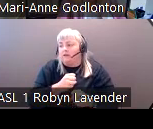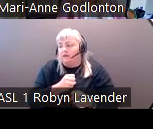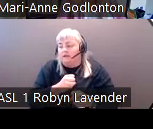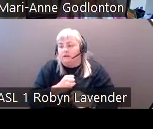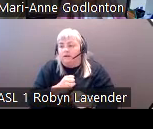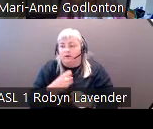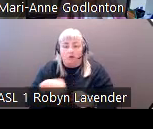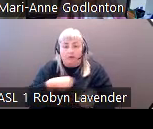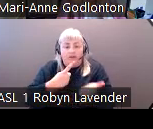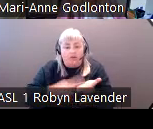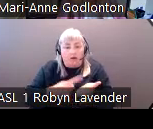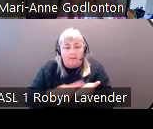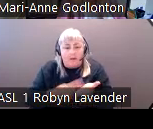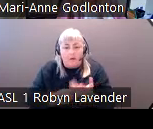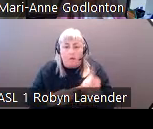whether,